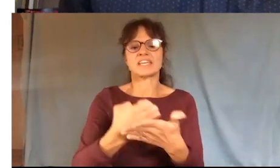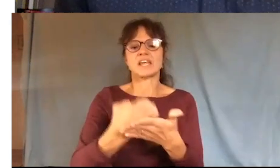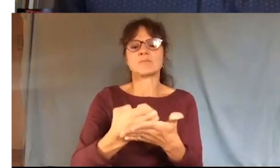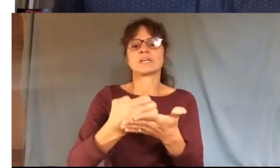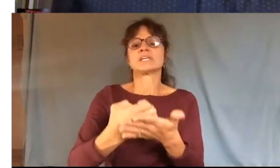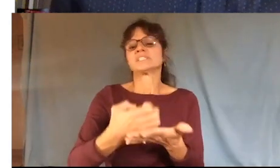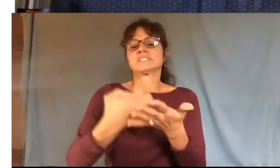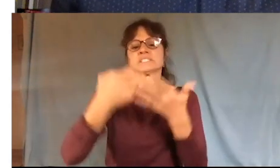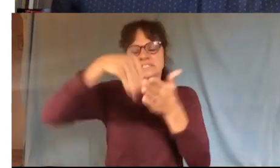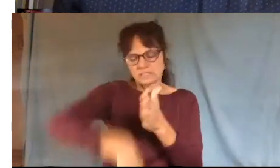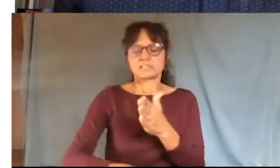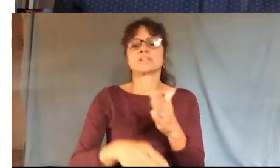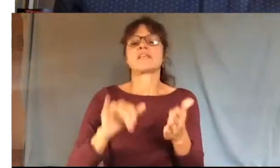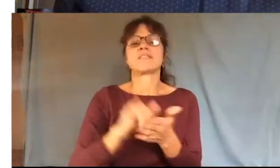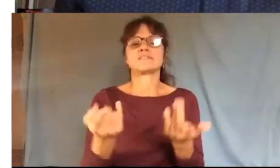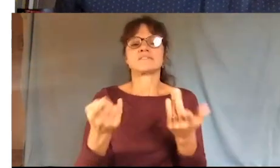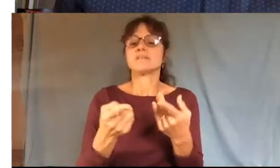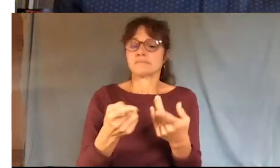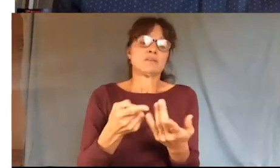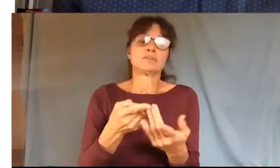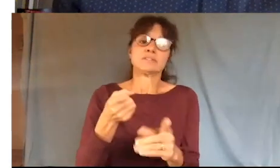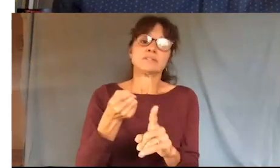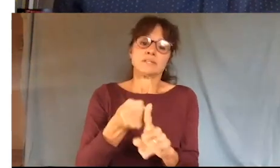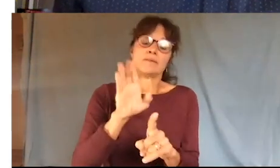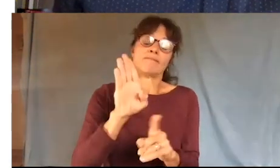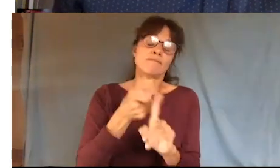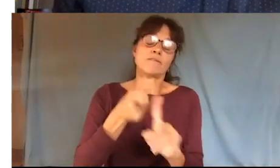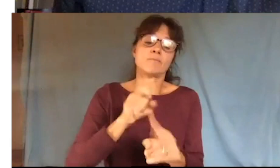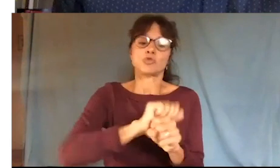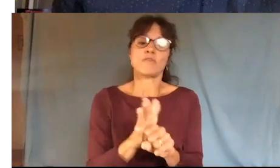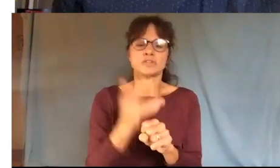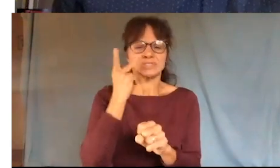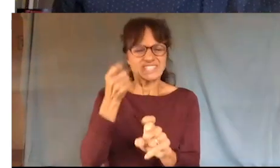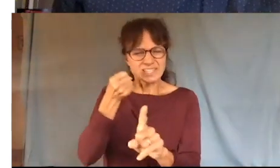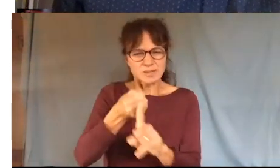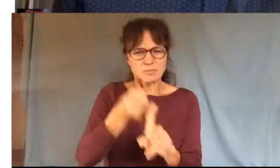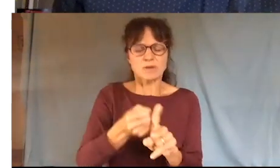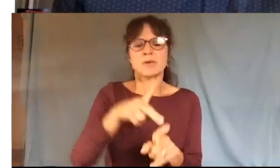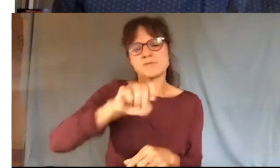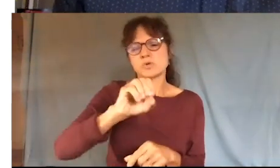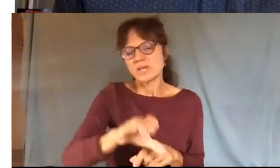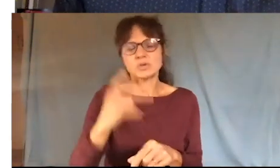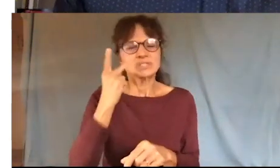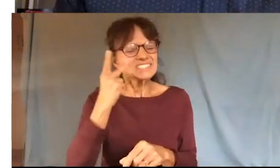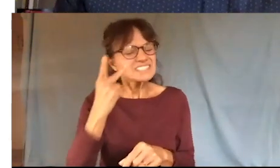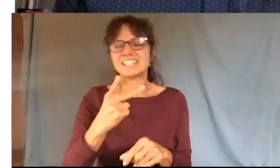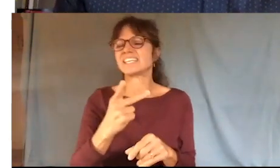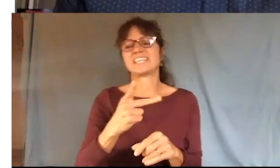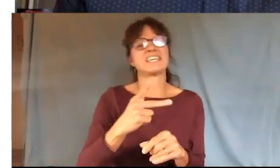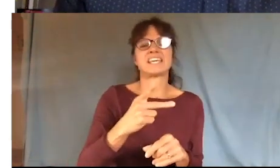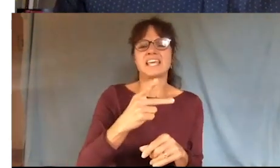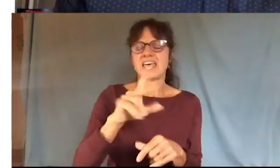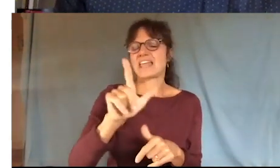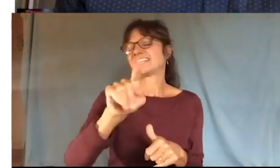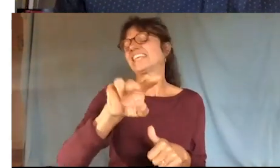on by COVID-19 that's primarily impacting communities of color. So you're seeing Latino, Black, Native Americans, all reporting